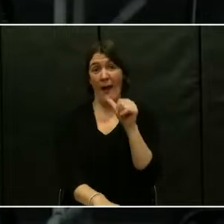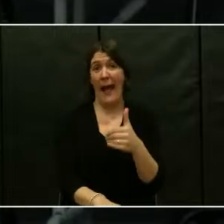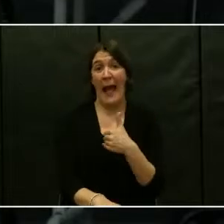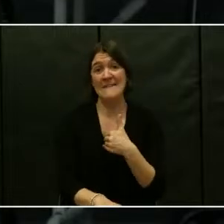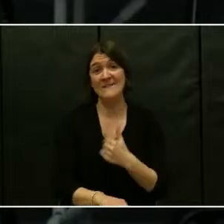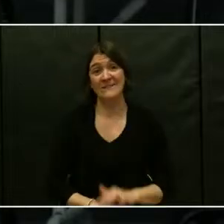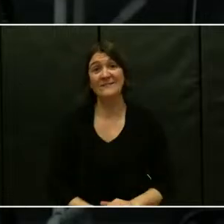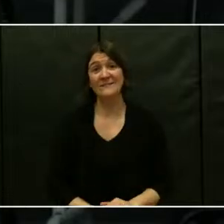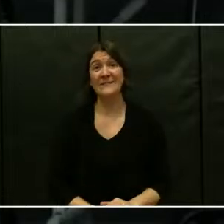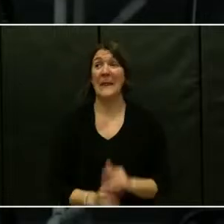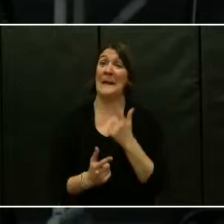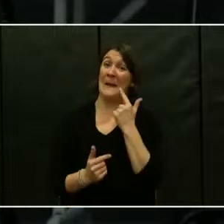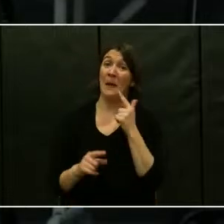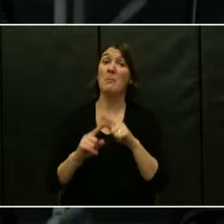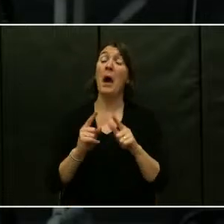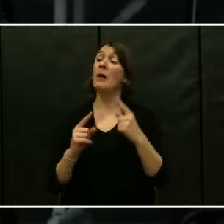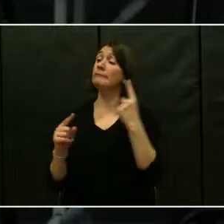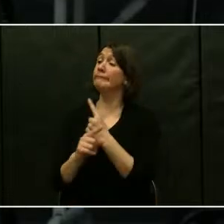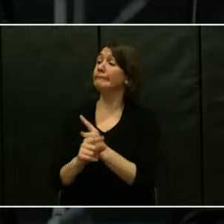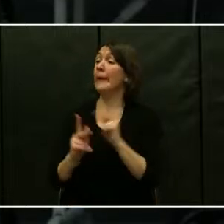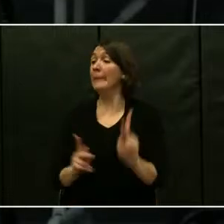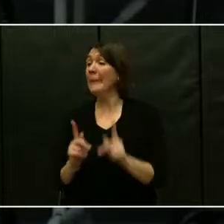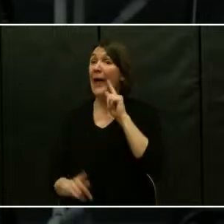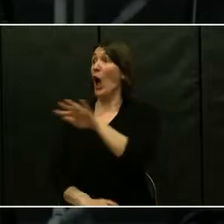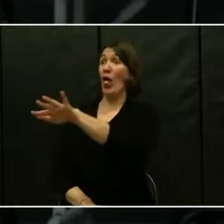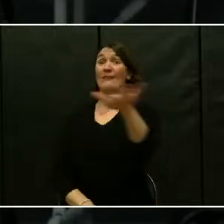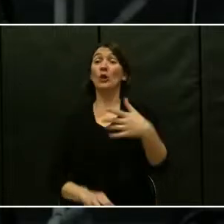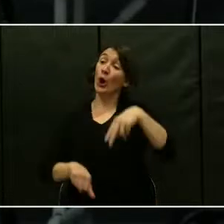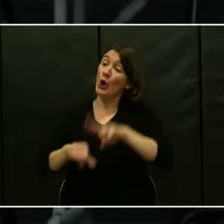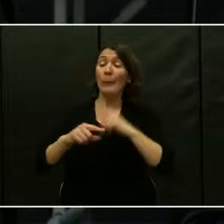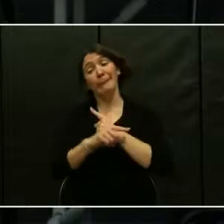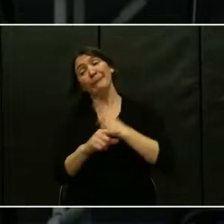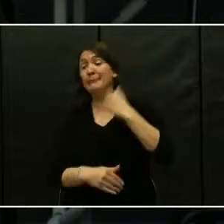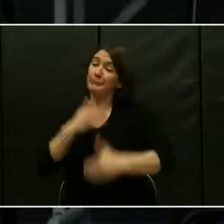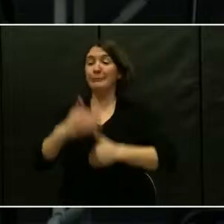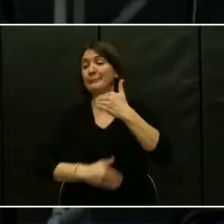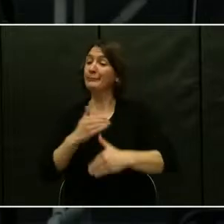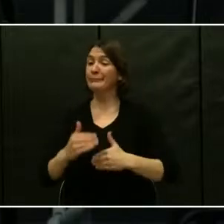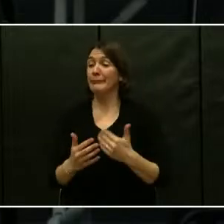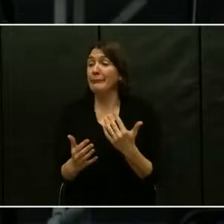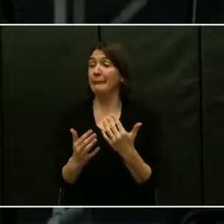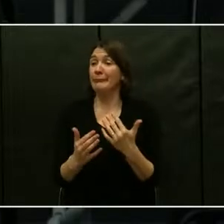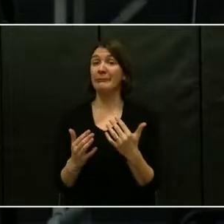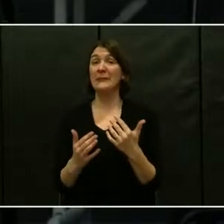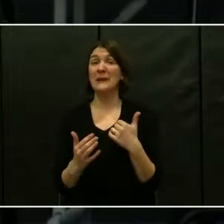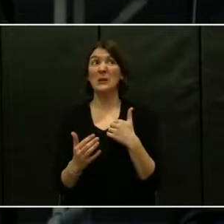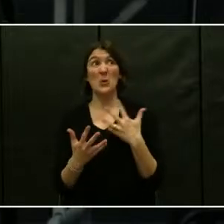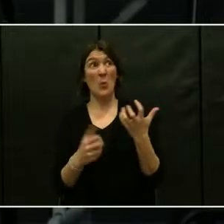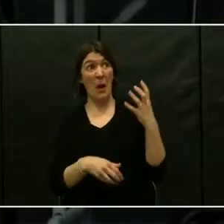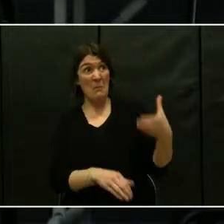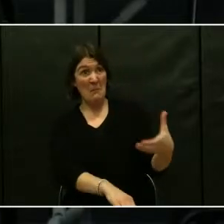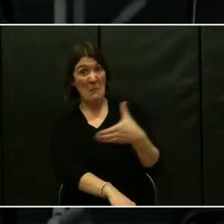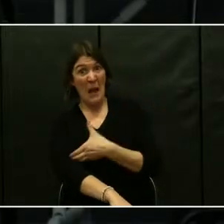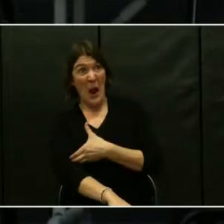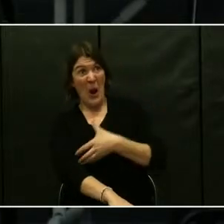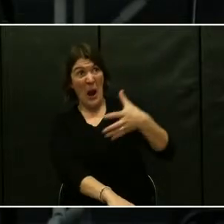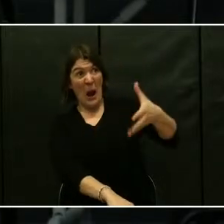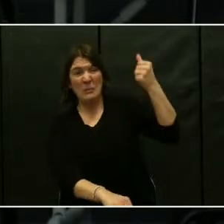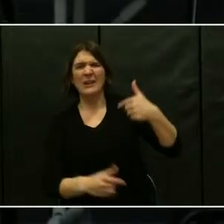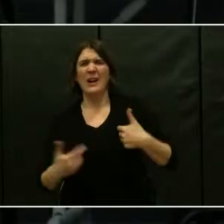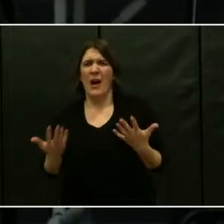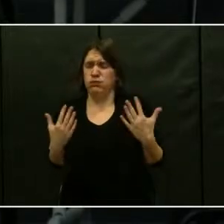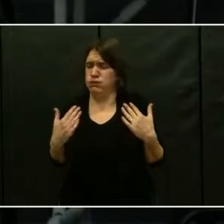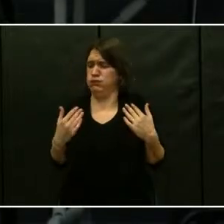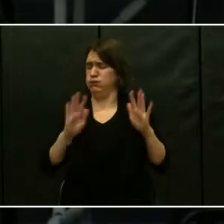it but most regular people like all of you and me would not t touch true power with a